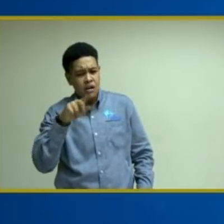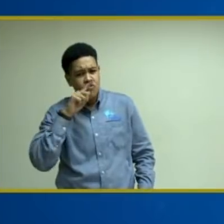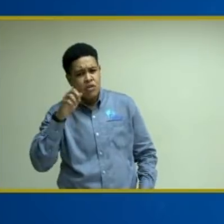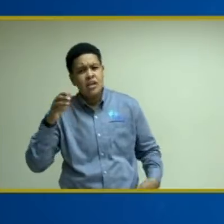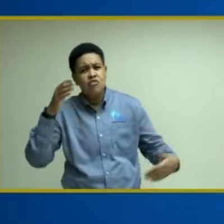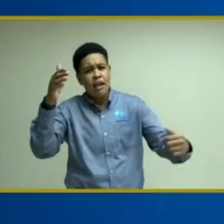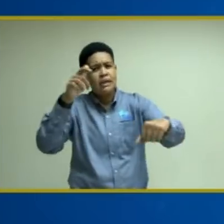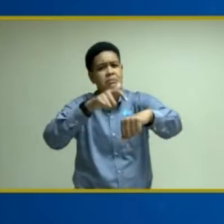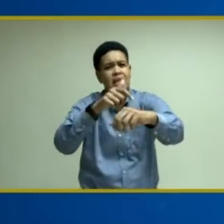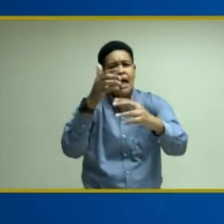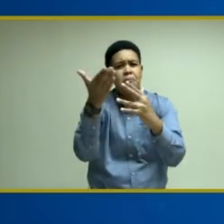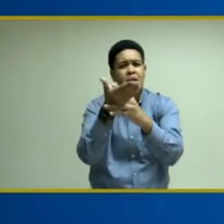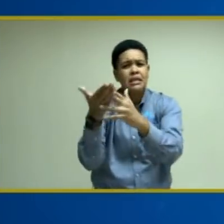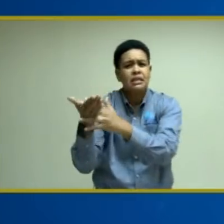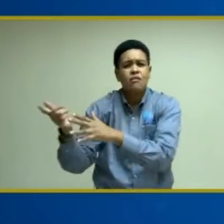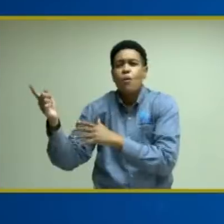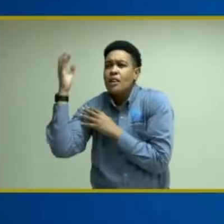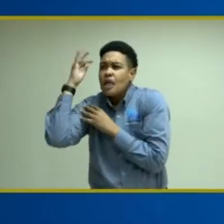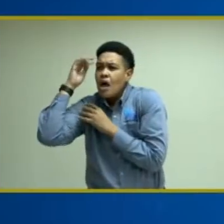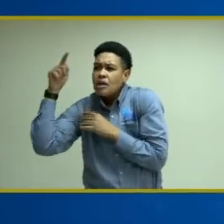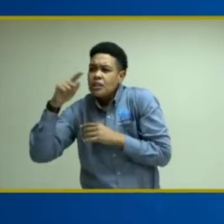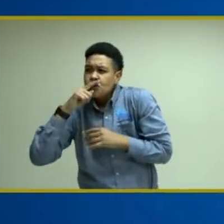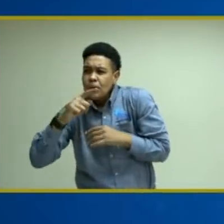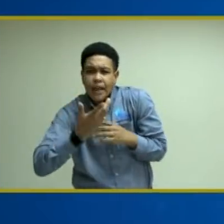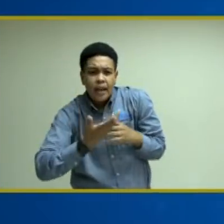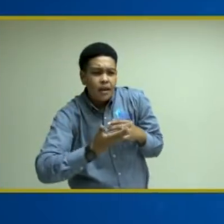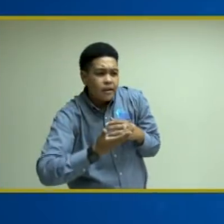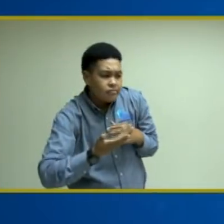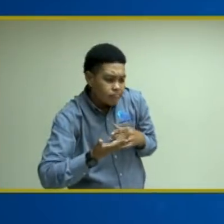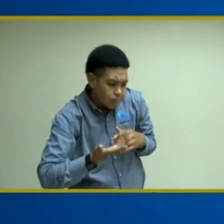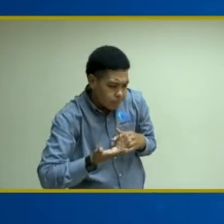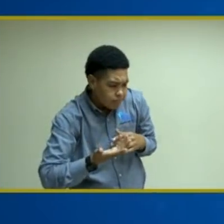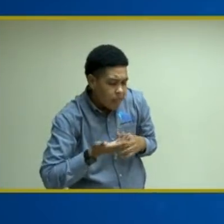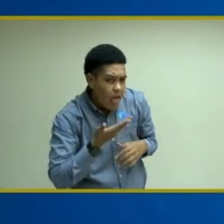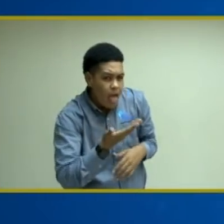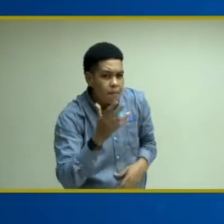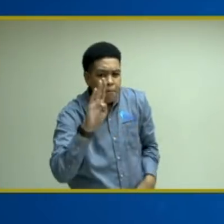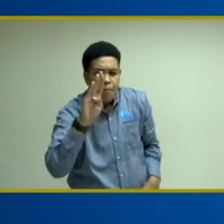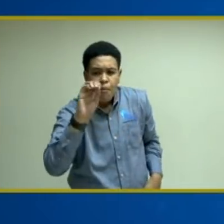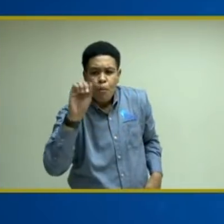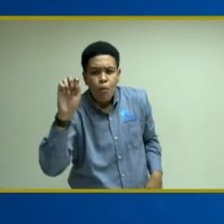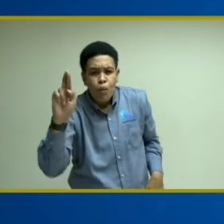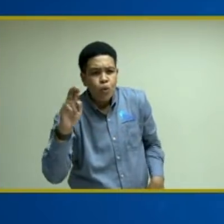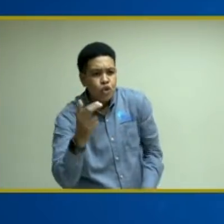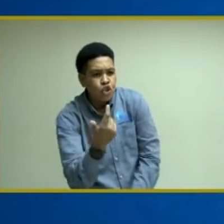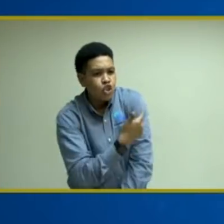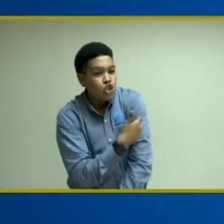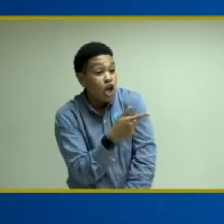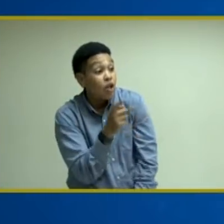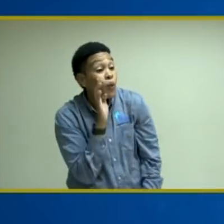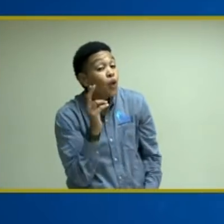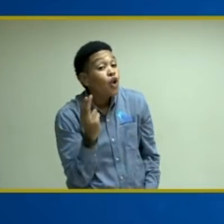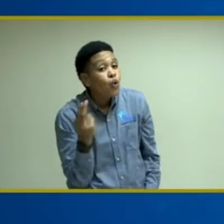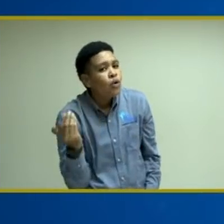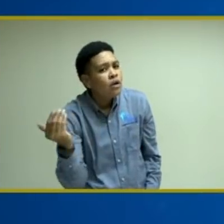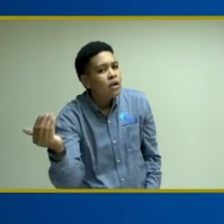time intervals for what they consider to be booster shots, and these time intervals could be used. But no time interval has been